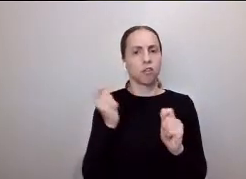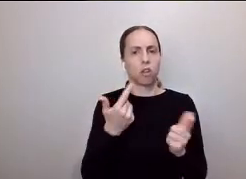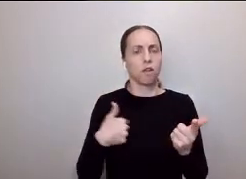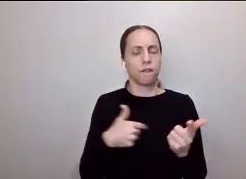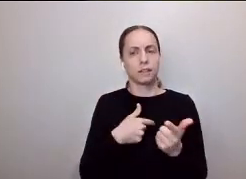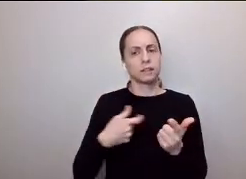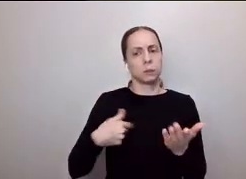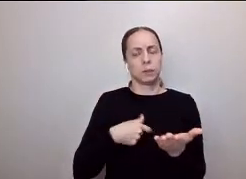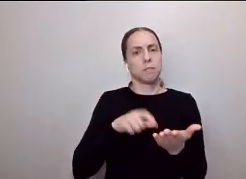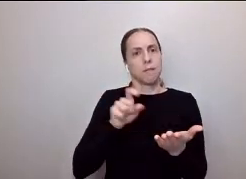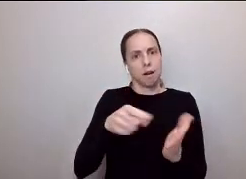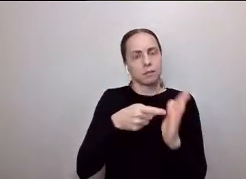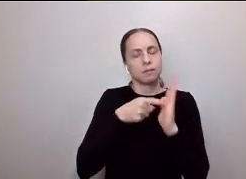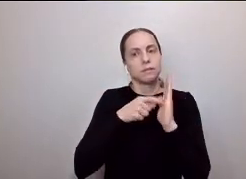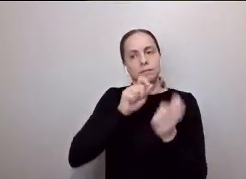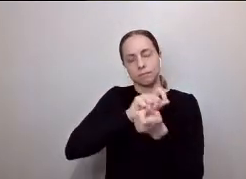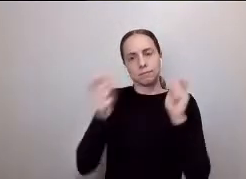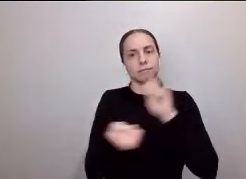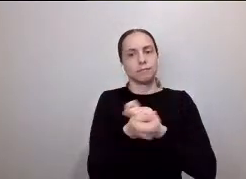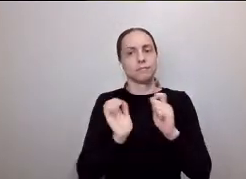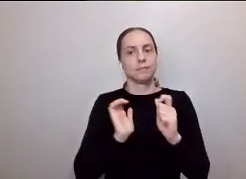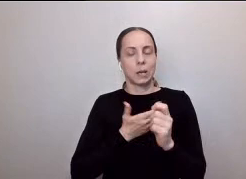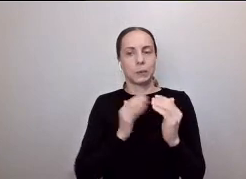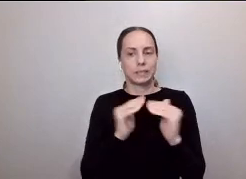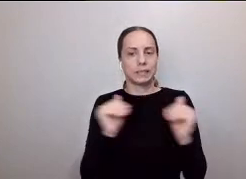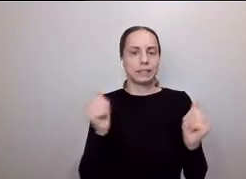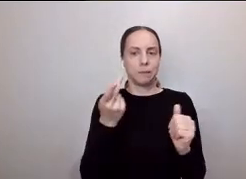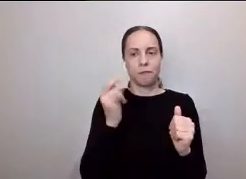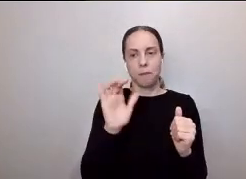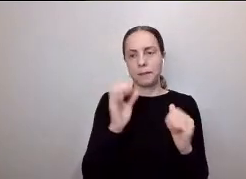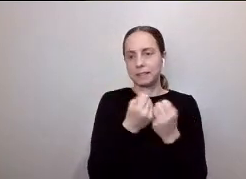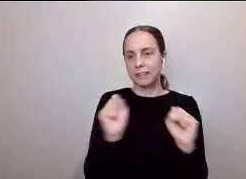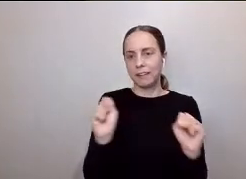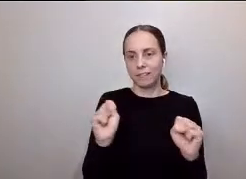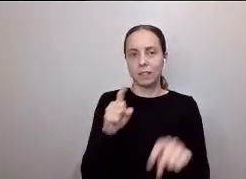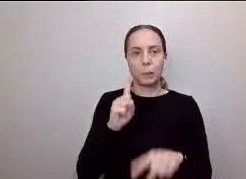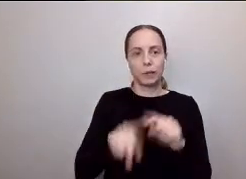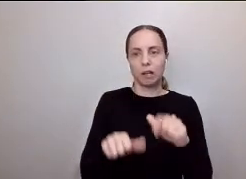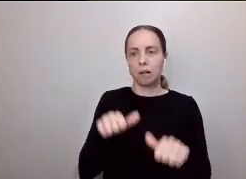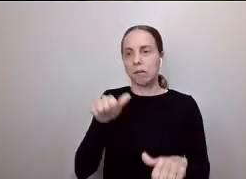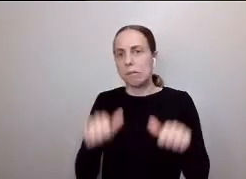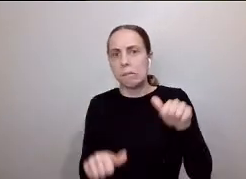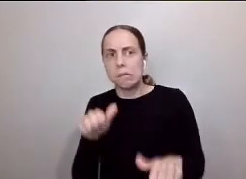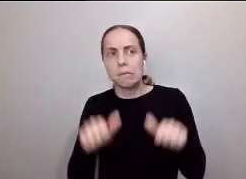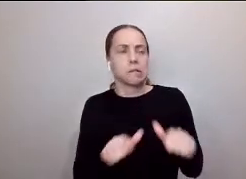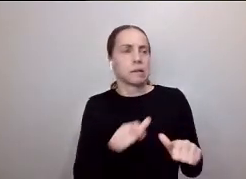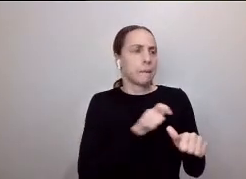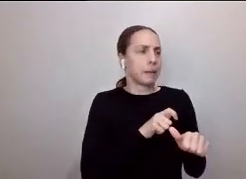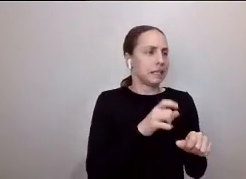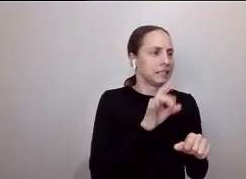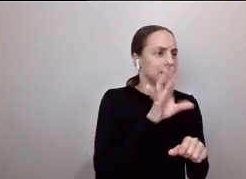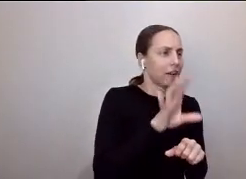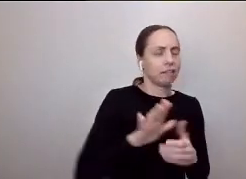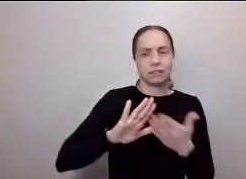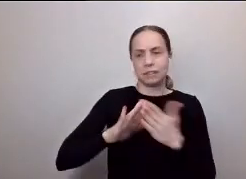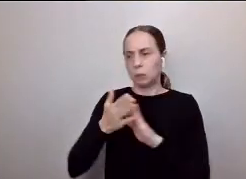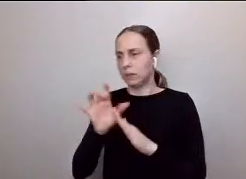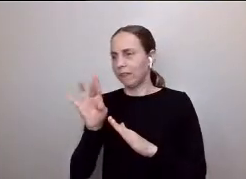our system of public safety, that we cannot vacillate between police violence and community violence, that we